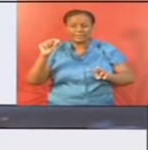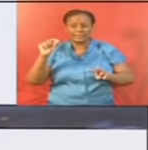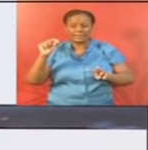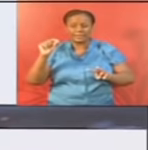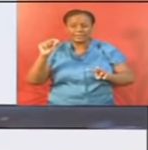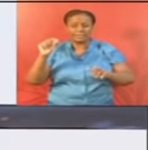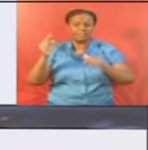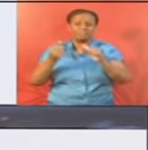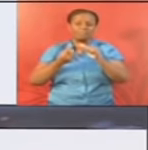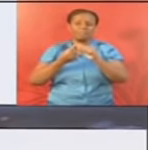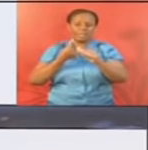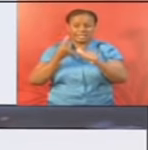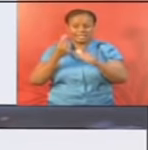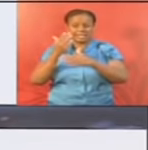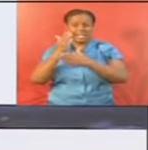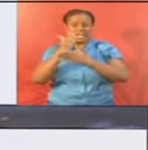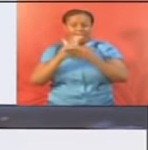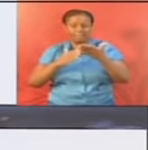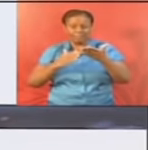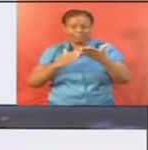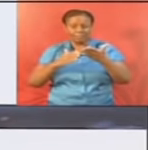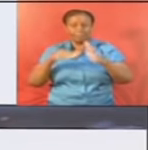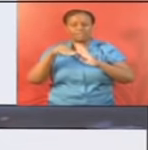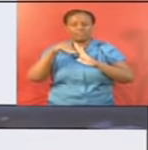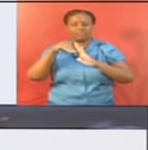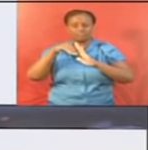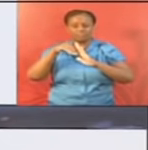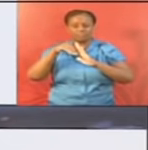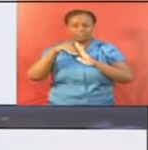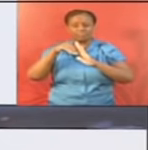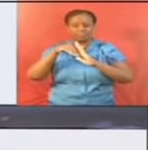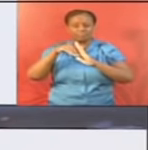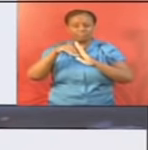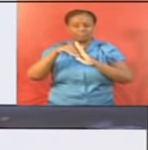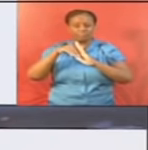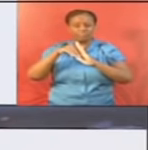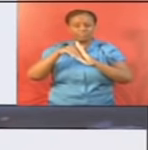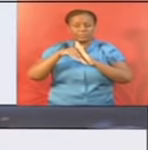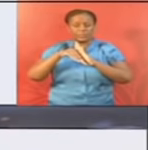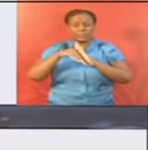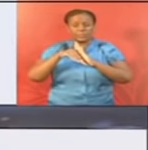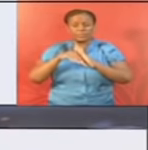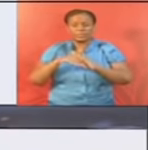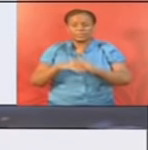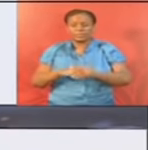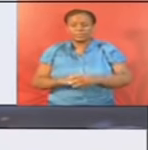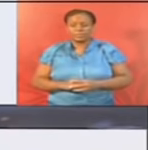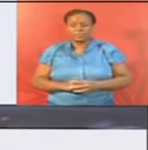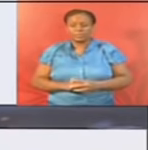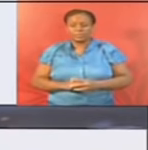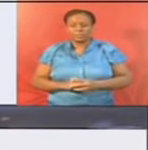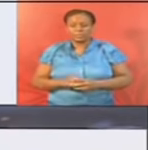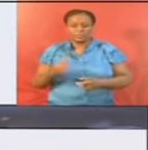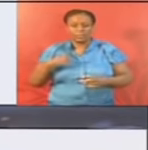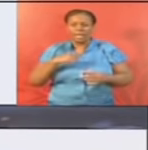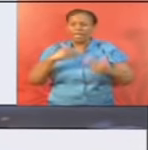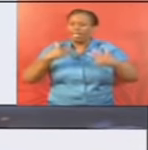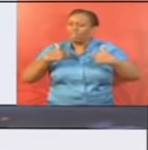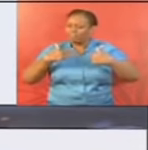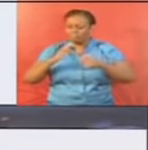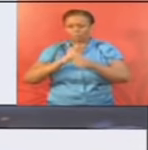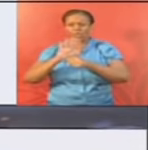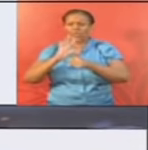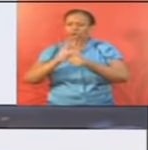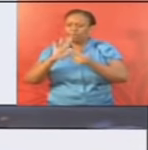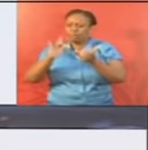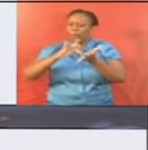coverage compared to the same period last year. Although there is adequate supply of vaccines, we have noticed